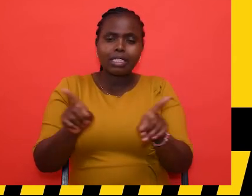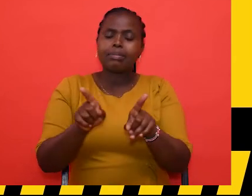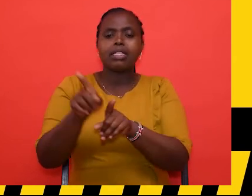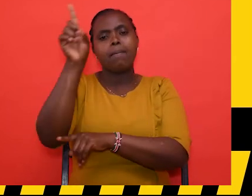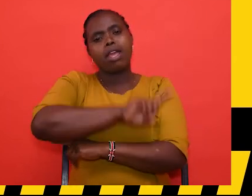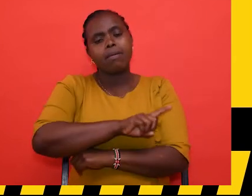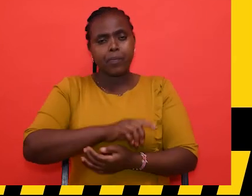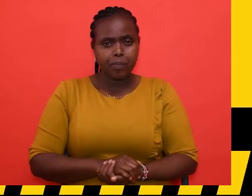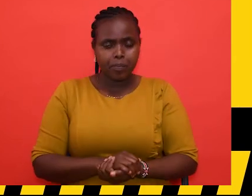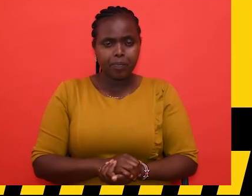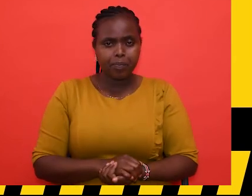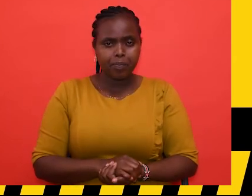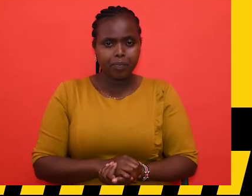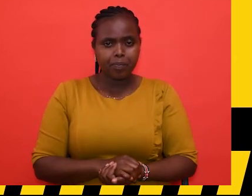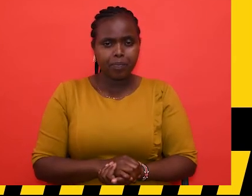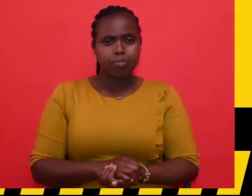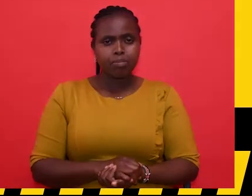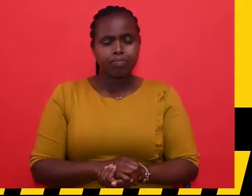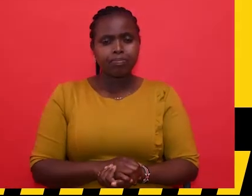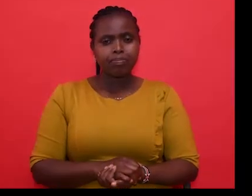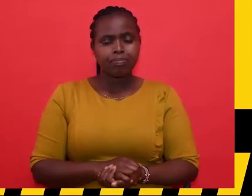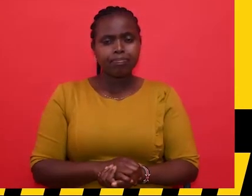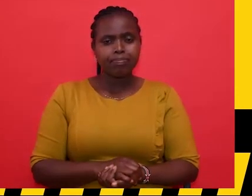voluntary e-sticker is same day.